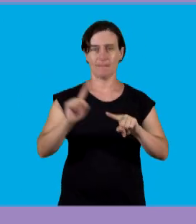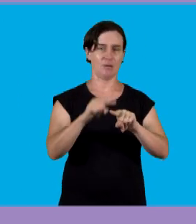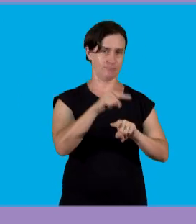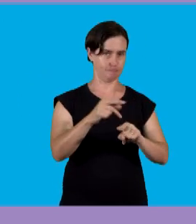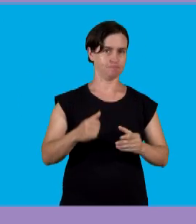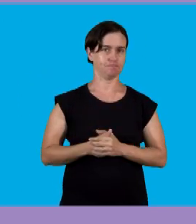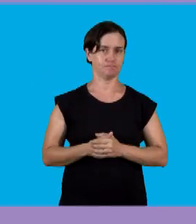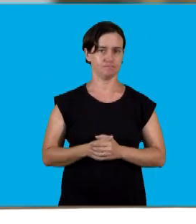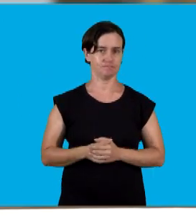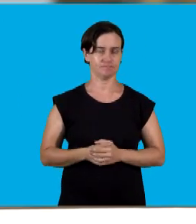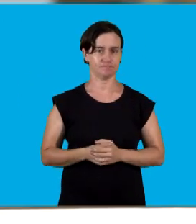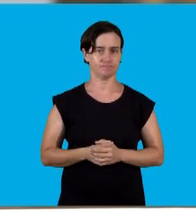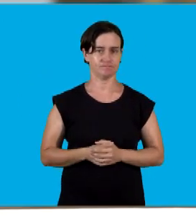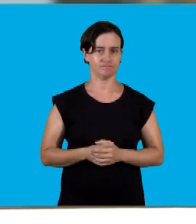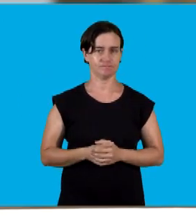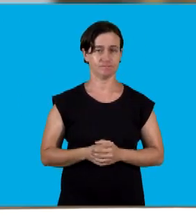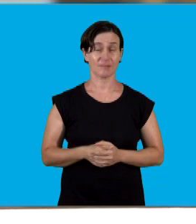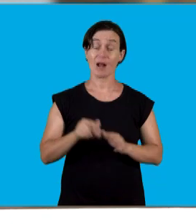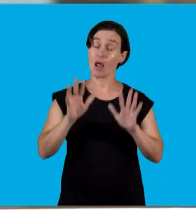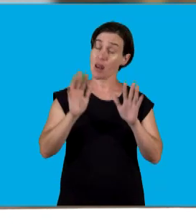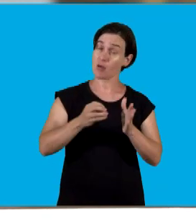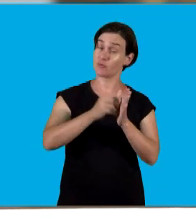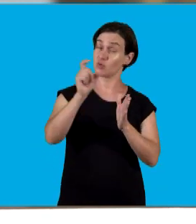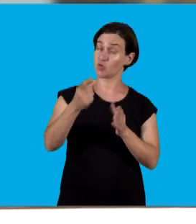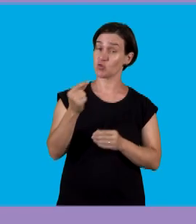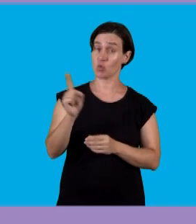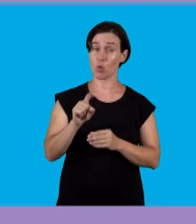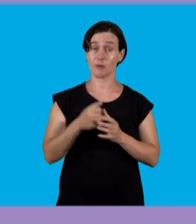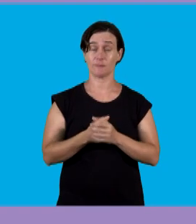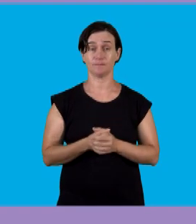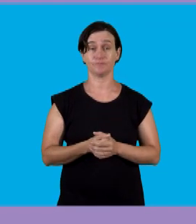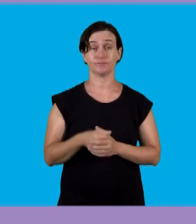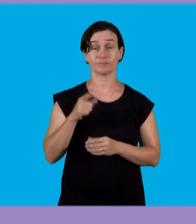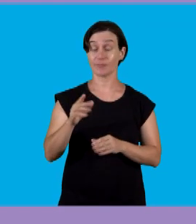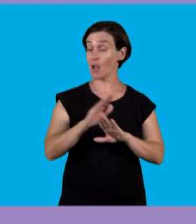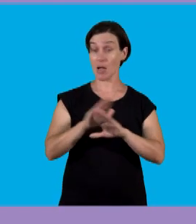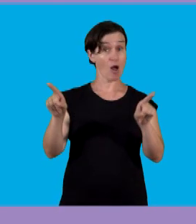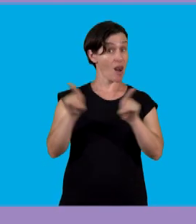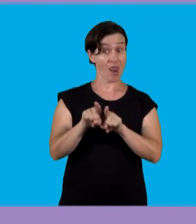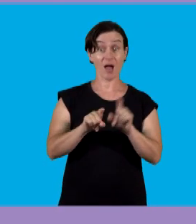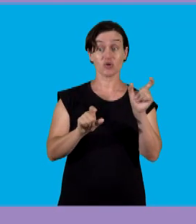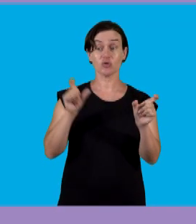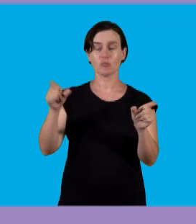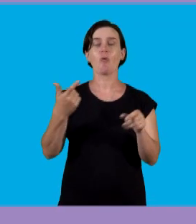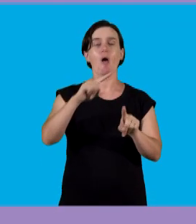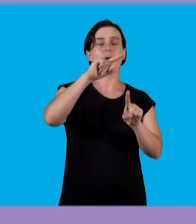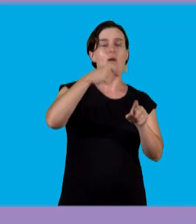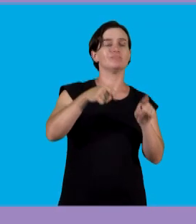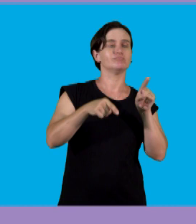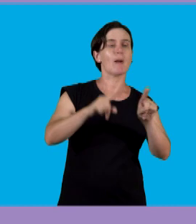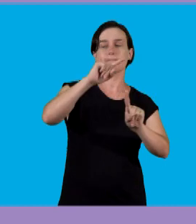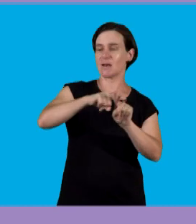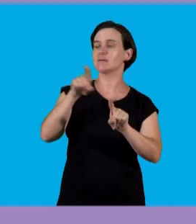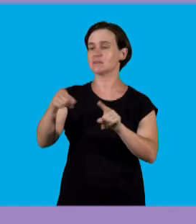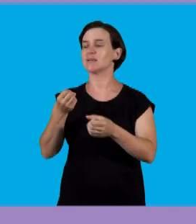monomial. Then it is very common to add and subtract unlike terms. Remember,